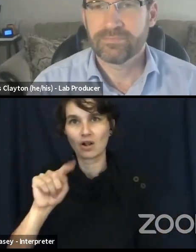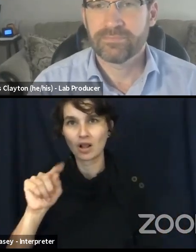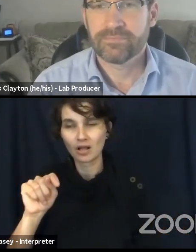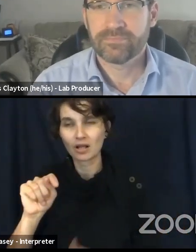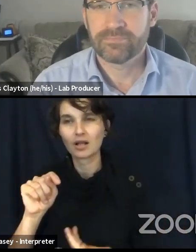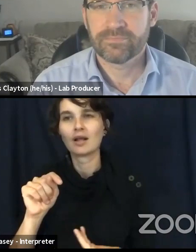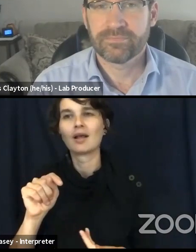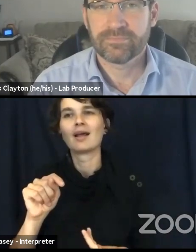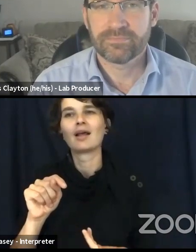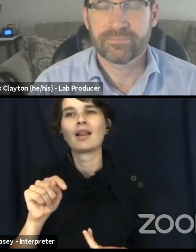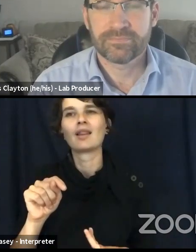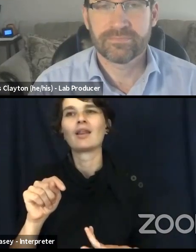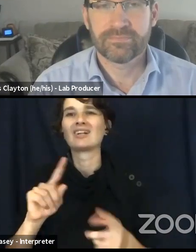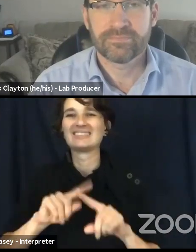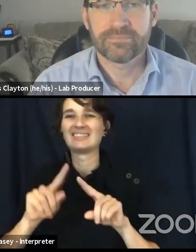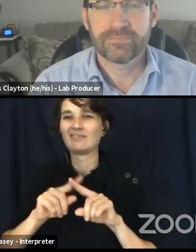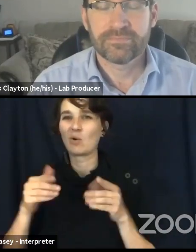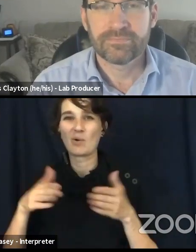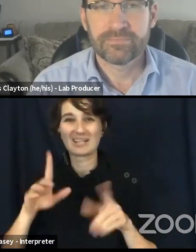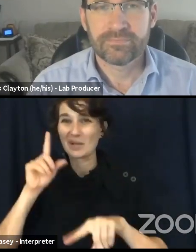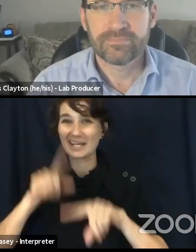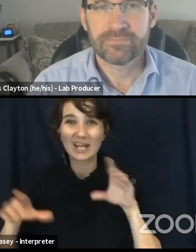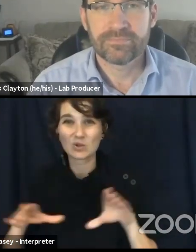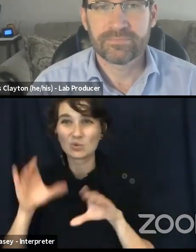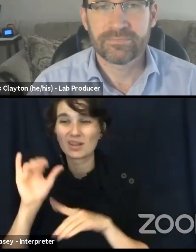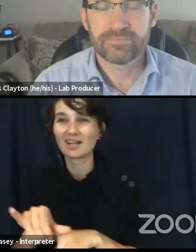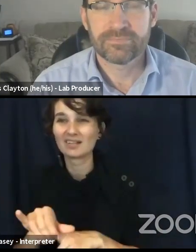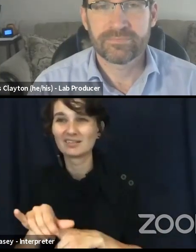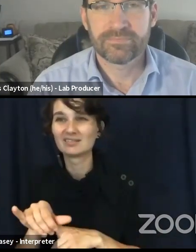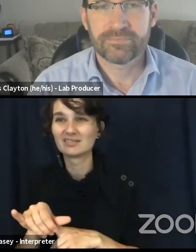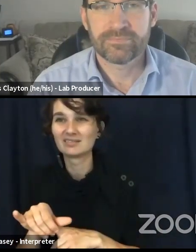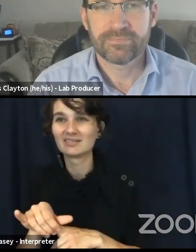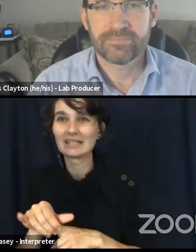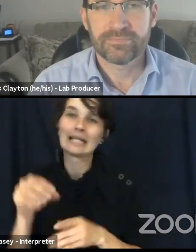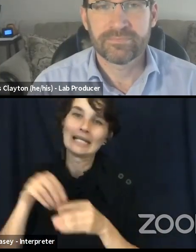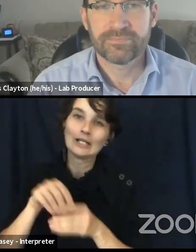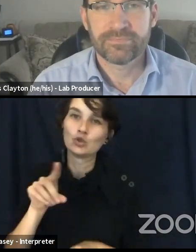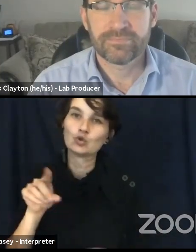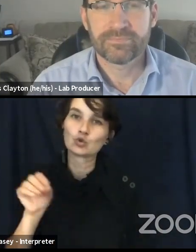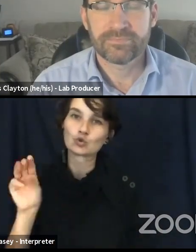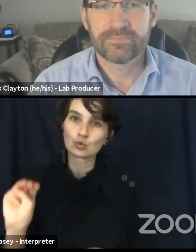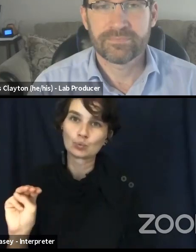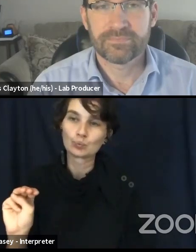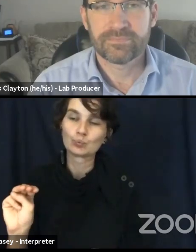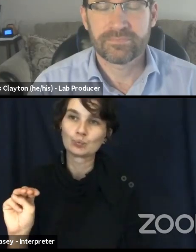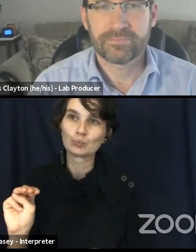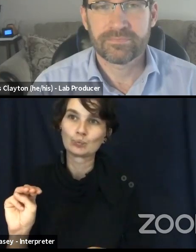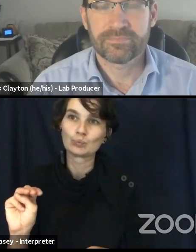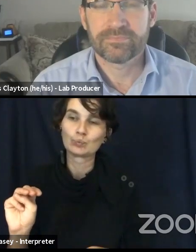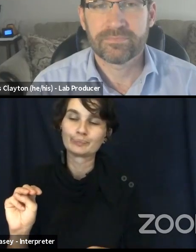There are so many ways that we can't do that. We can't, like in the Zoom sort of setting.